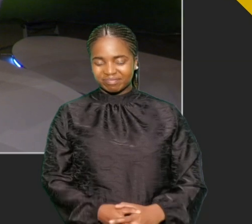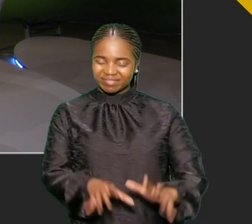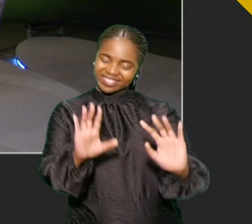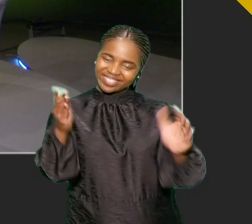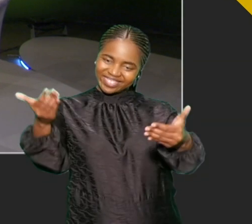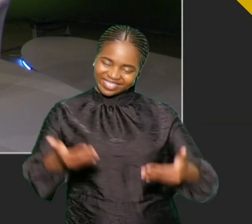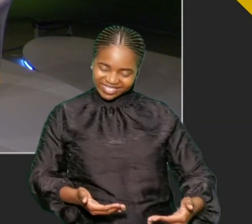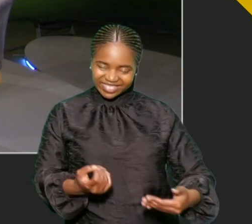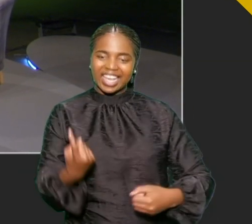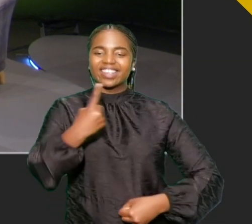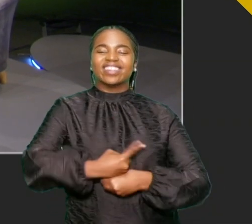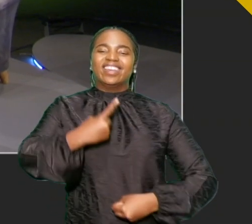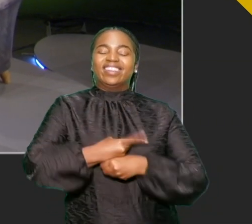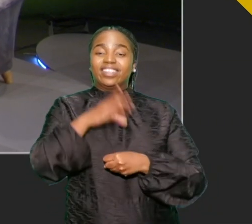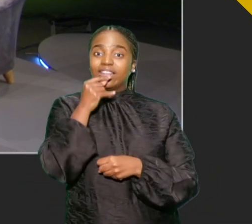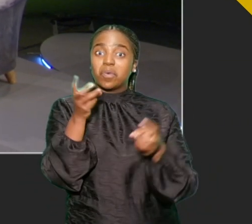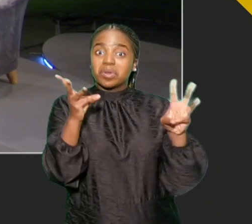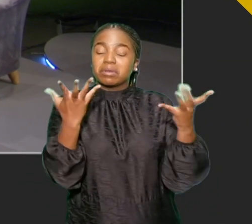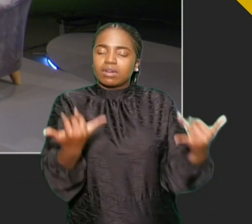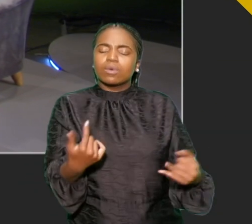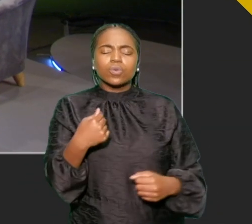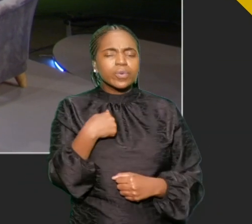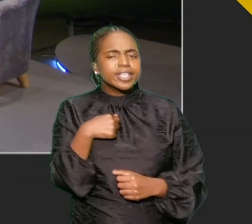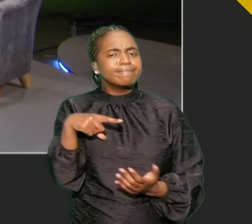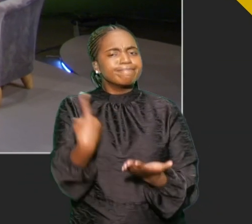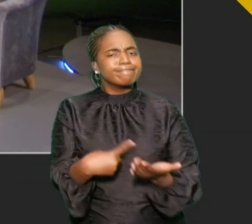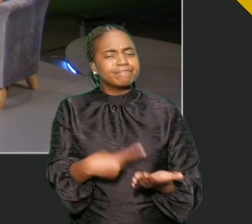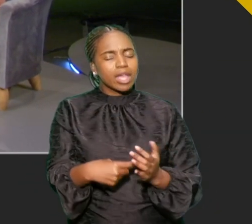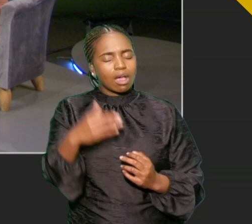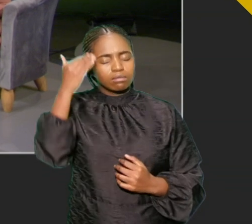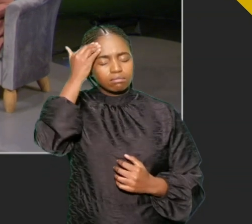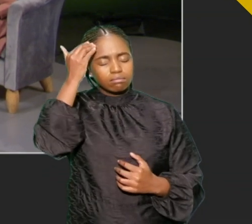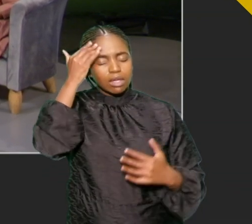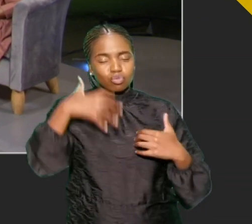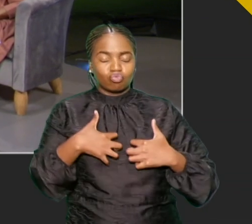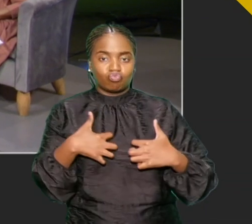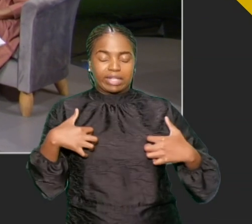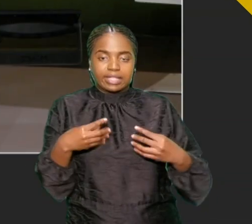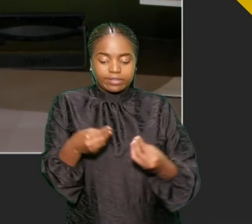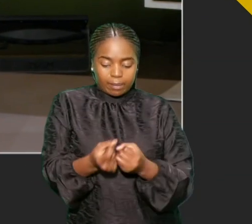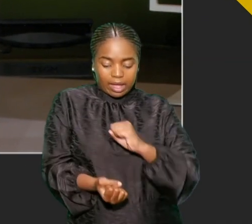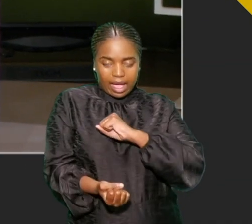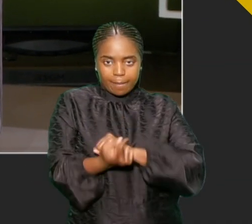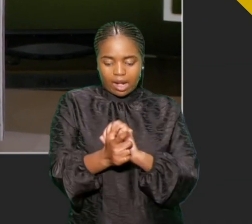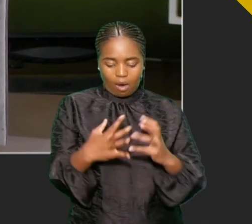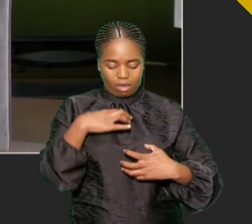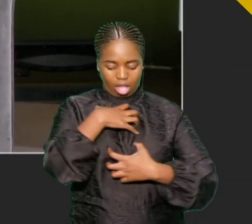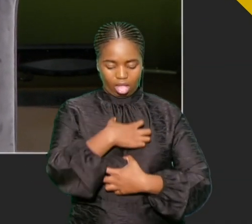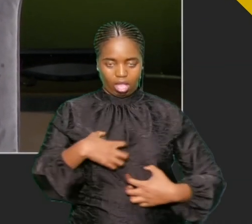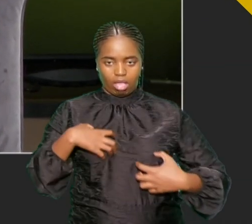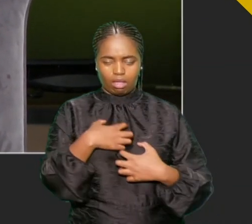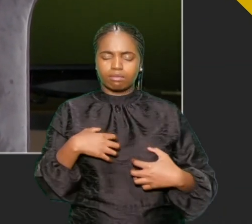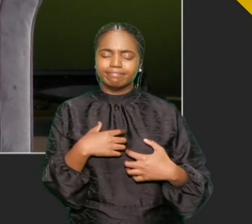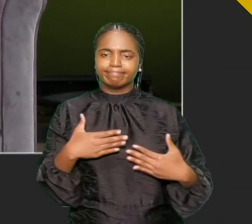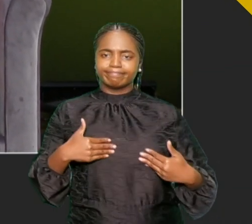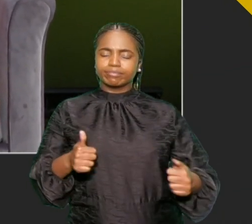Welcome back to Daily Thetha. If you're just joining us, we are talking about the psychological stress of a crisis and how do you deal with that. Now,